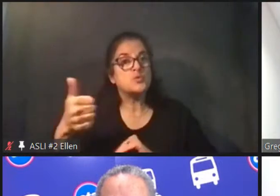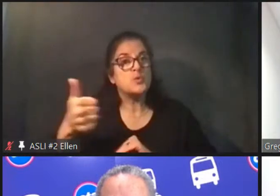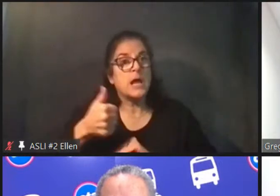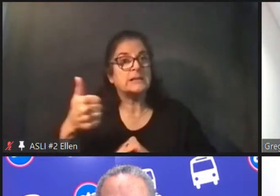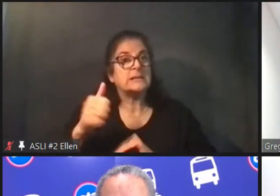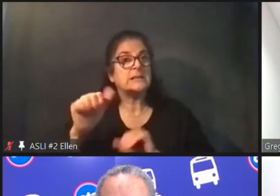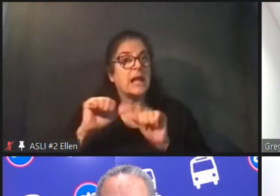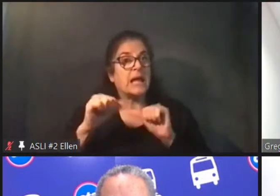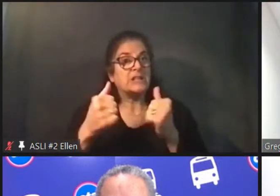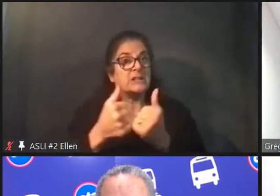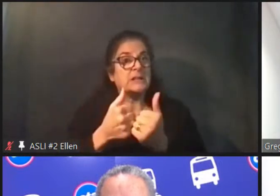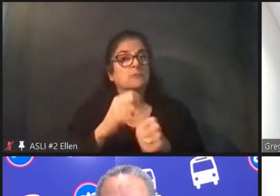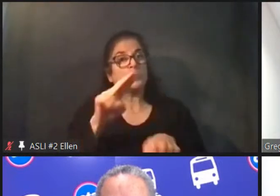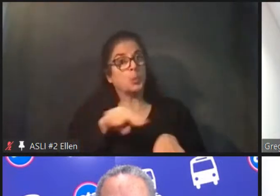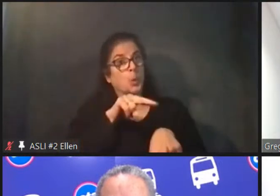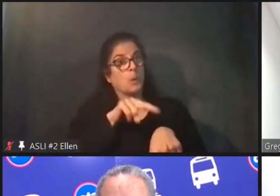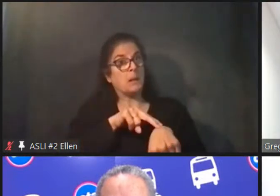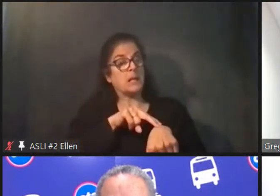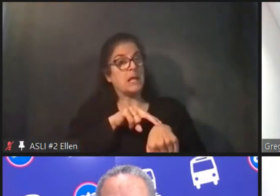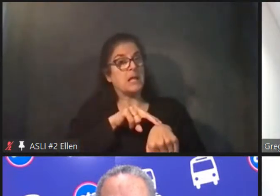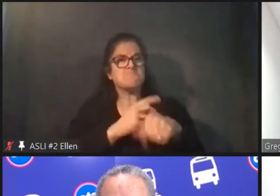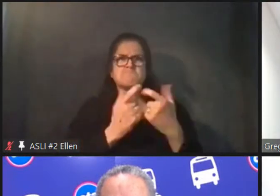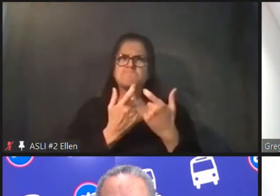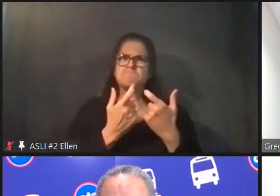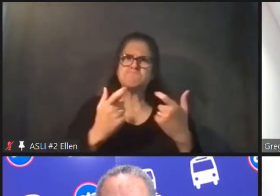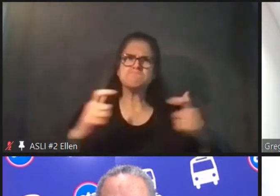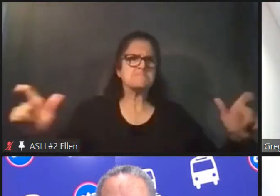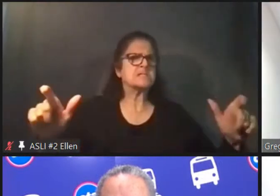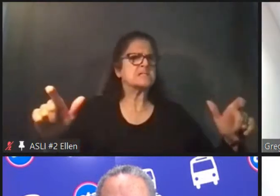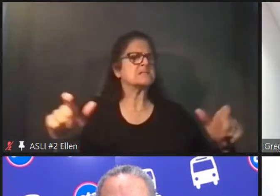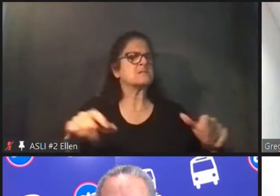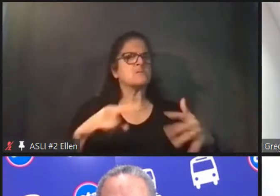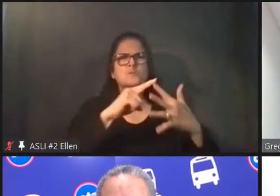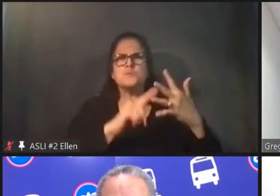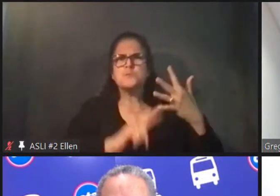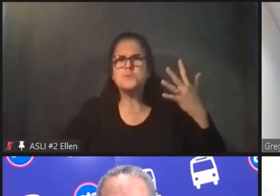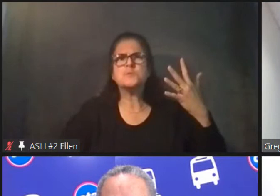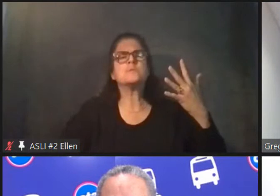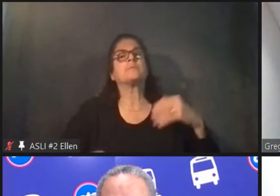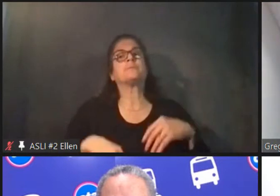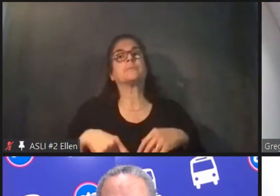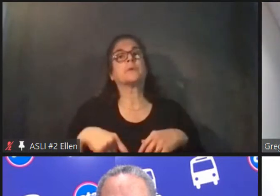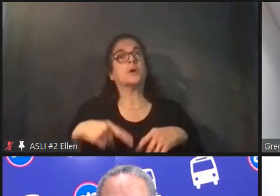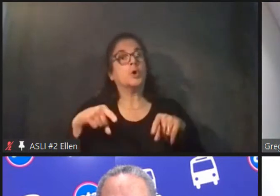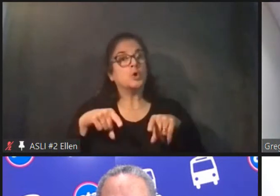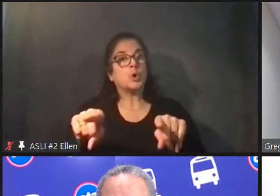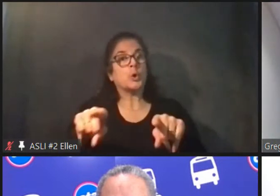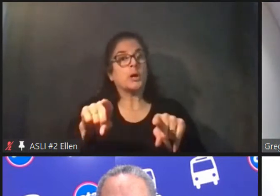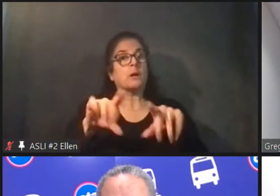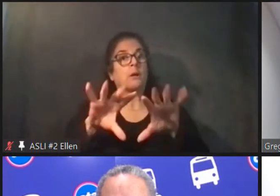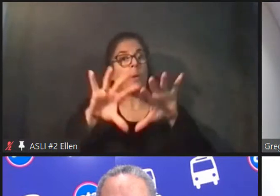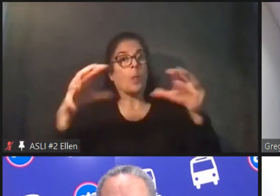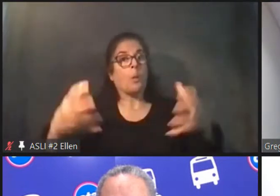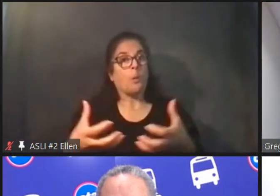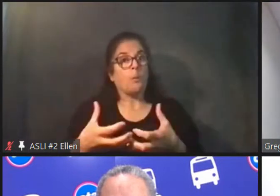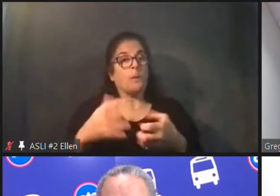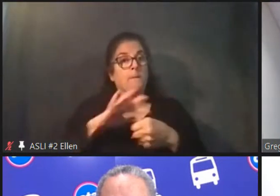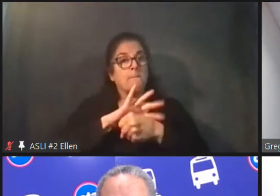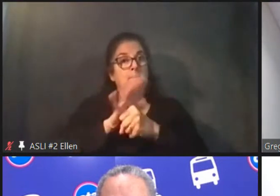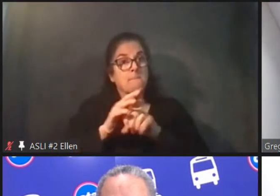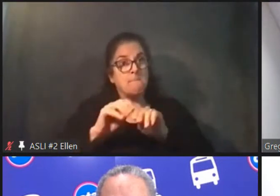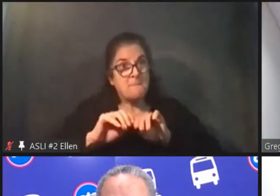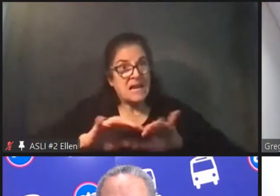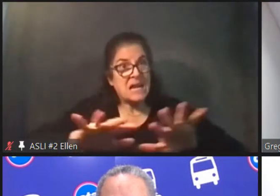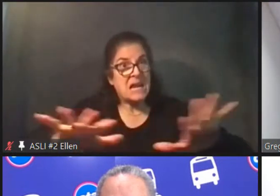task. Doing so during a global pandemic was nothing short of remarkable. It is important